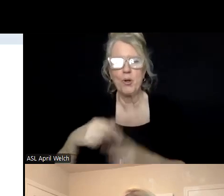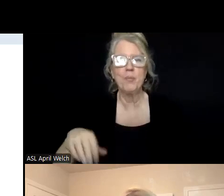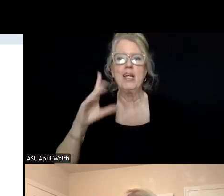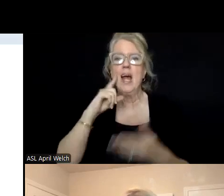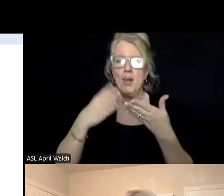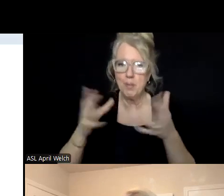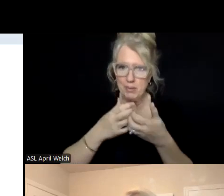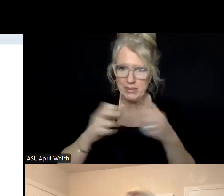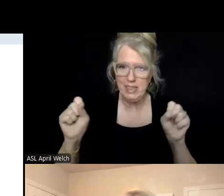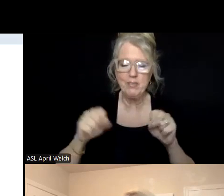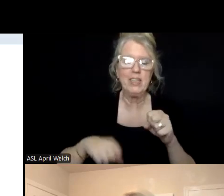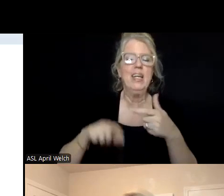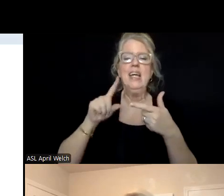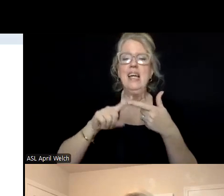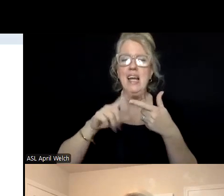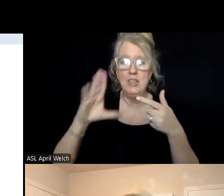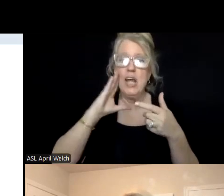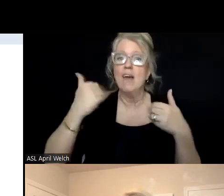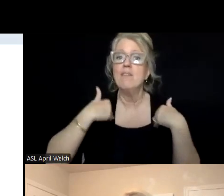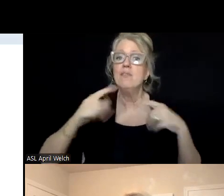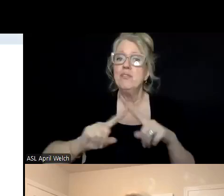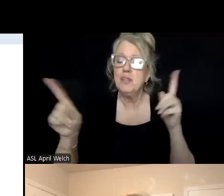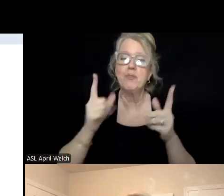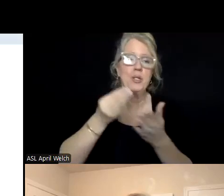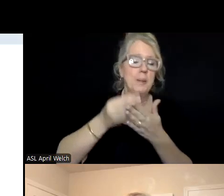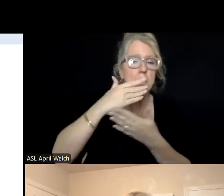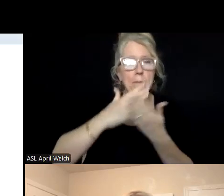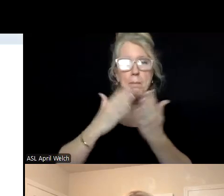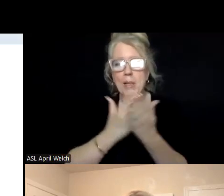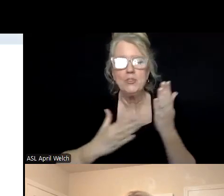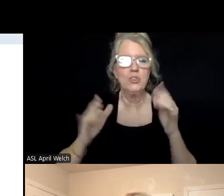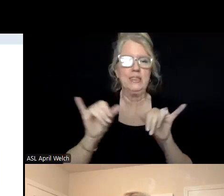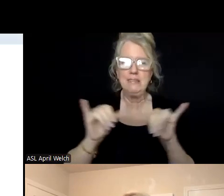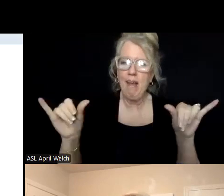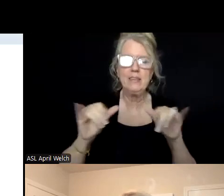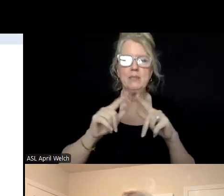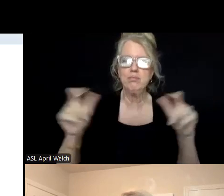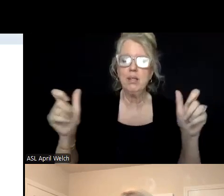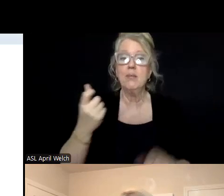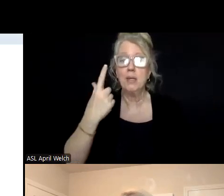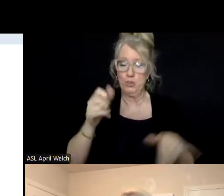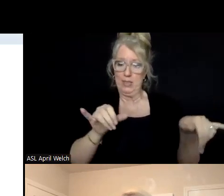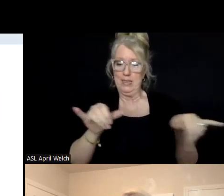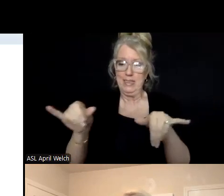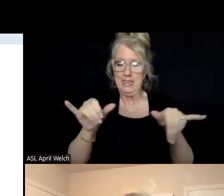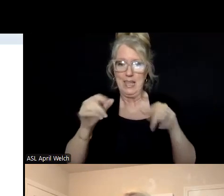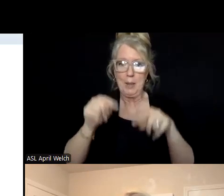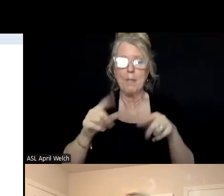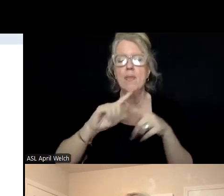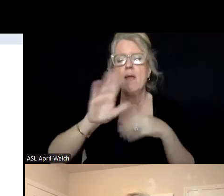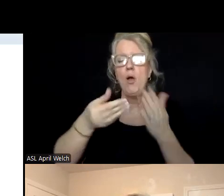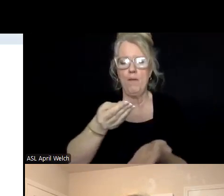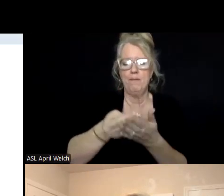They have different budgets, different sizes, but their common denominator is that they all